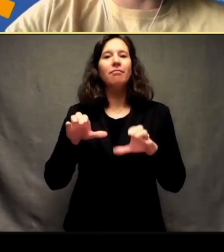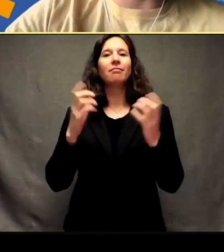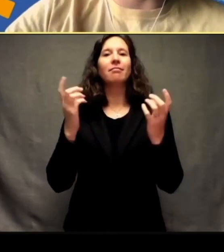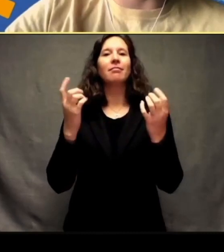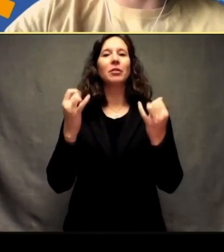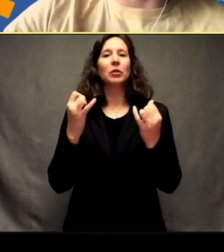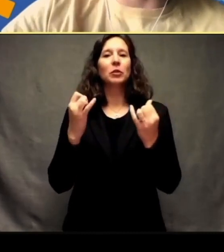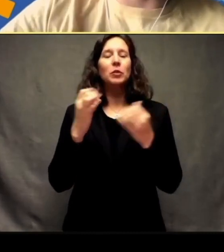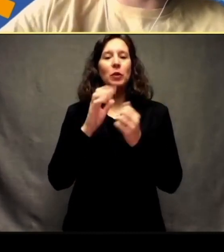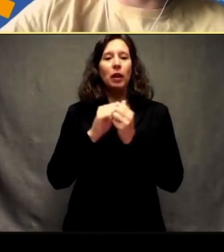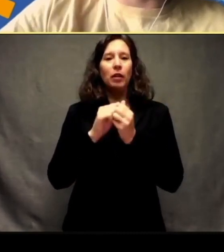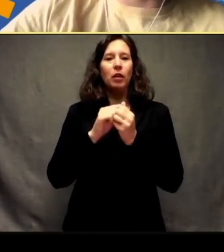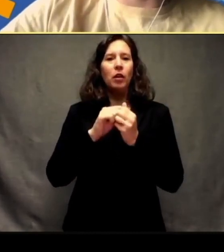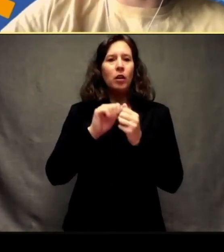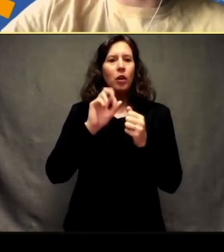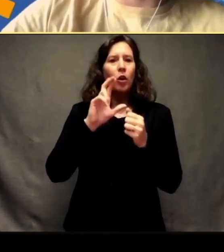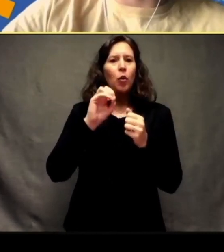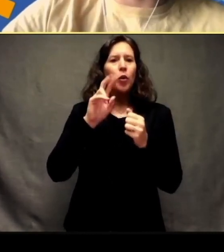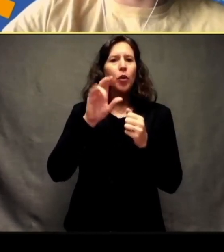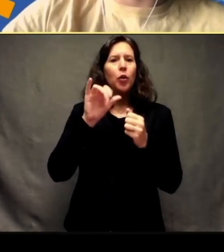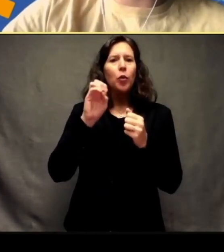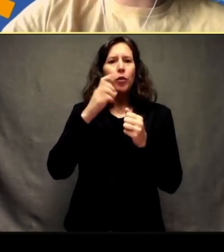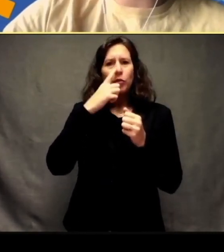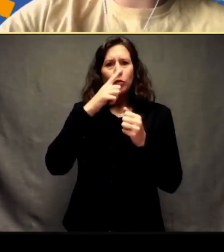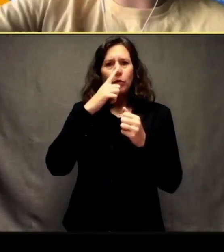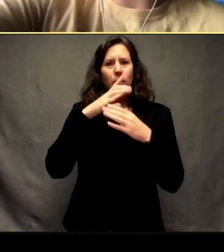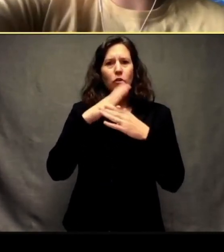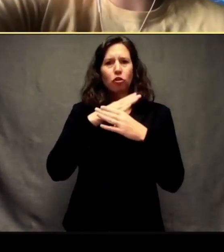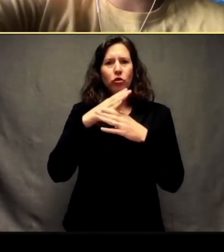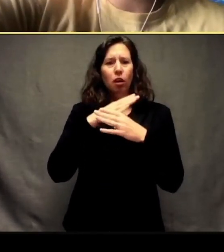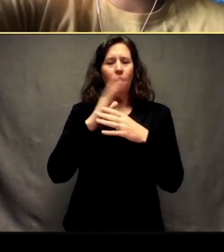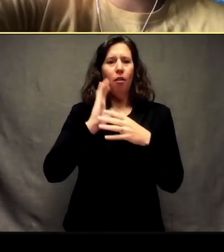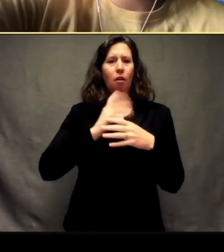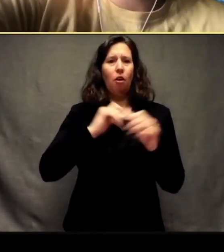So Ricarose, if you could share our slideshow again.